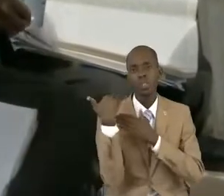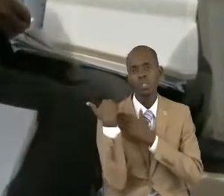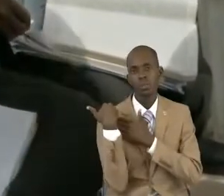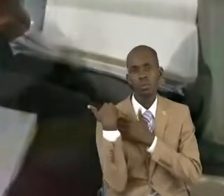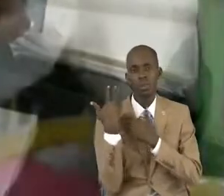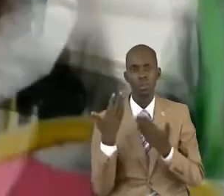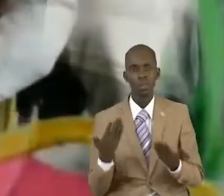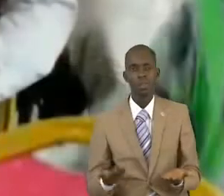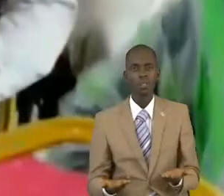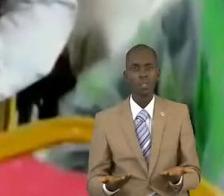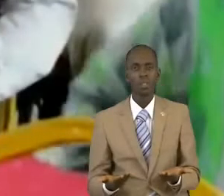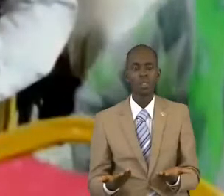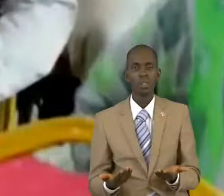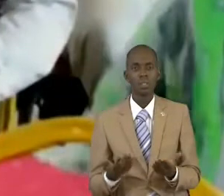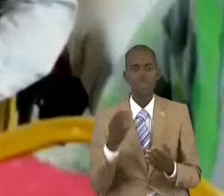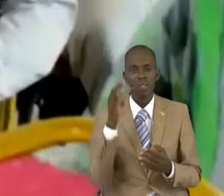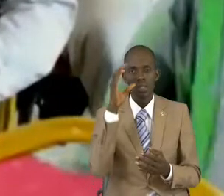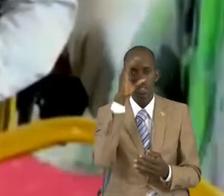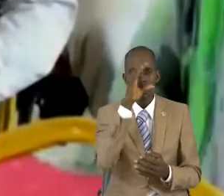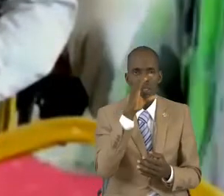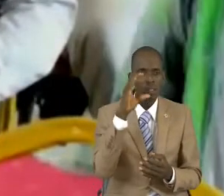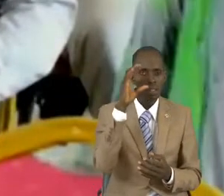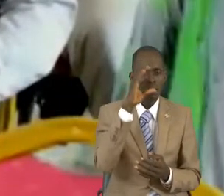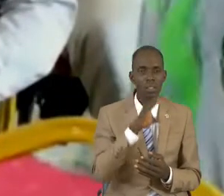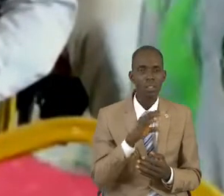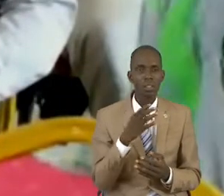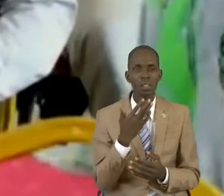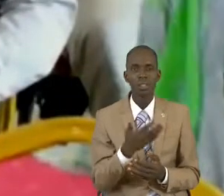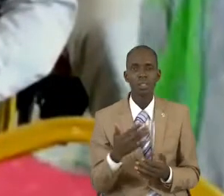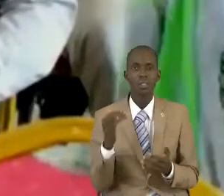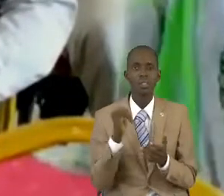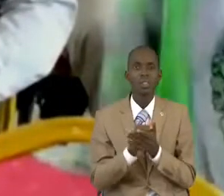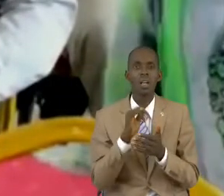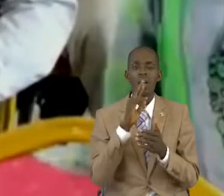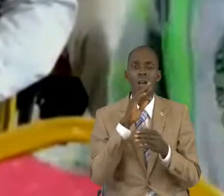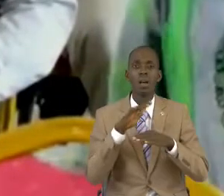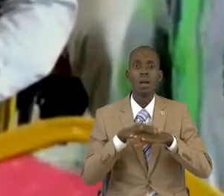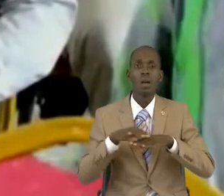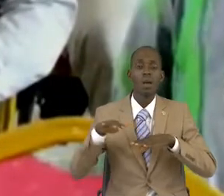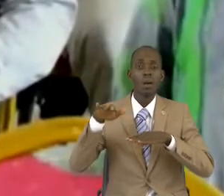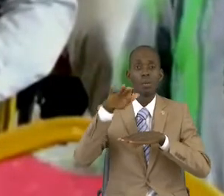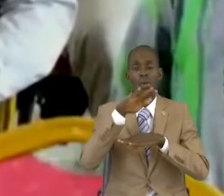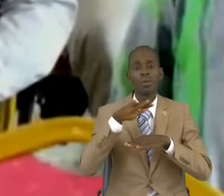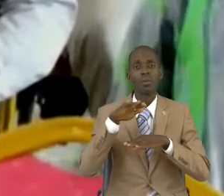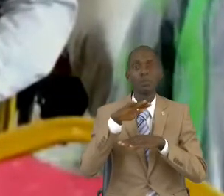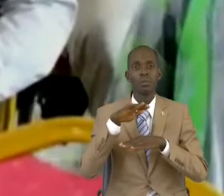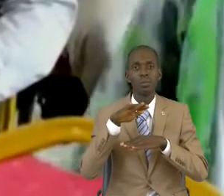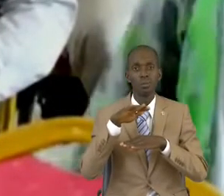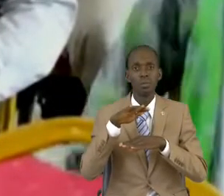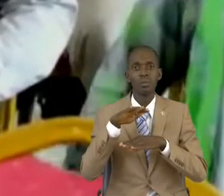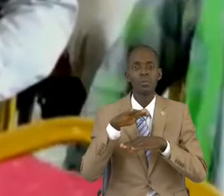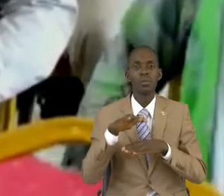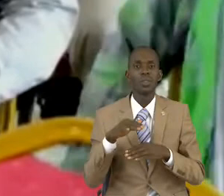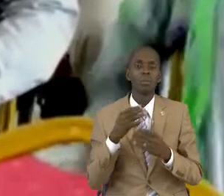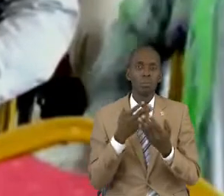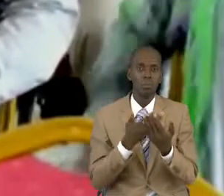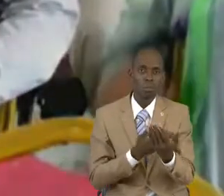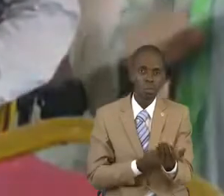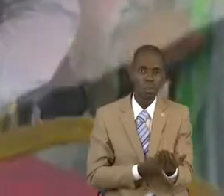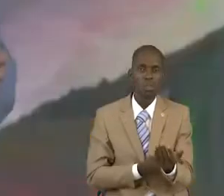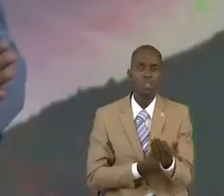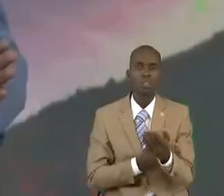Seek those things which are above. Look at your life. From morning till